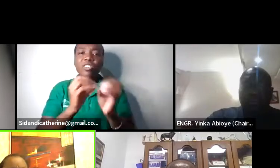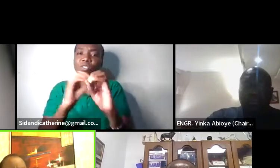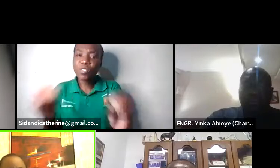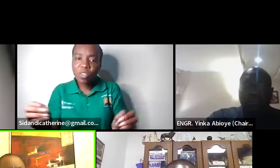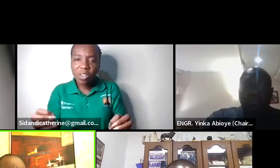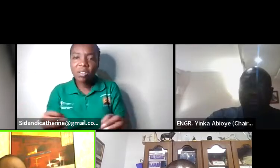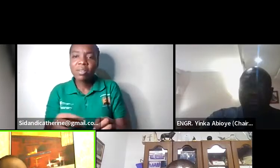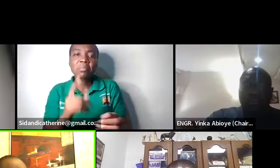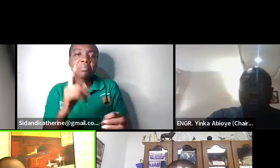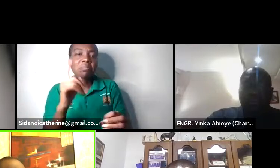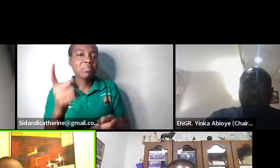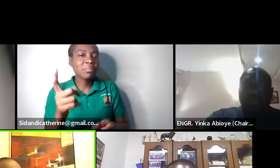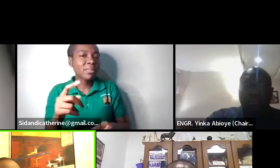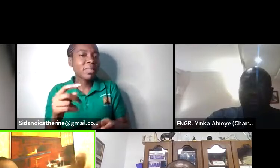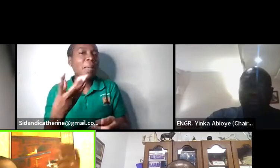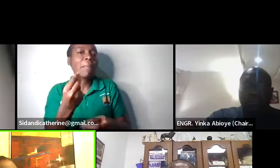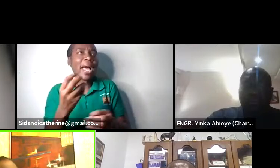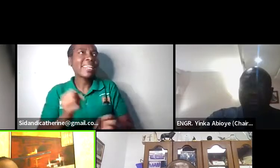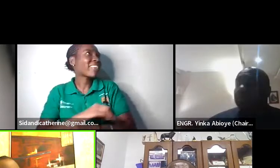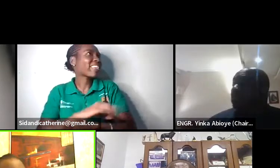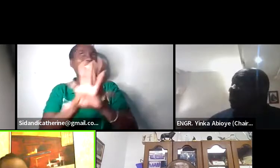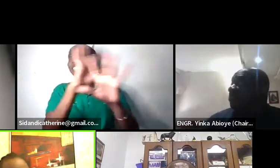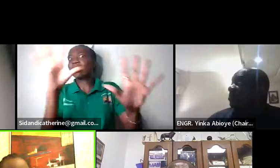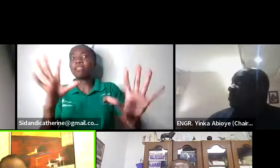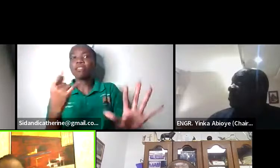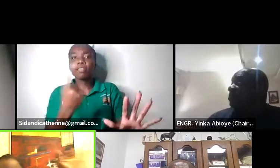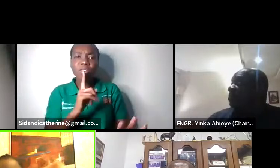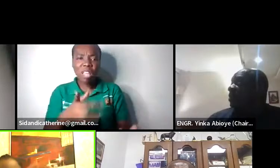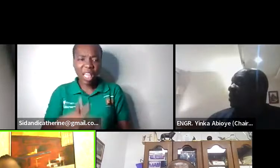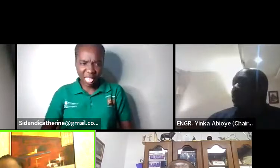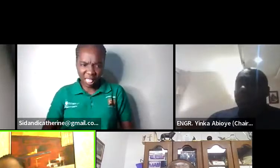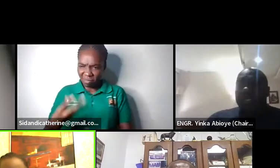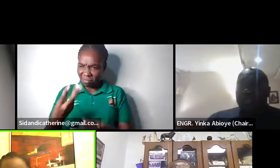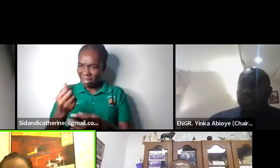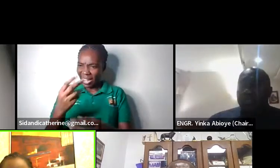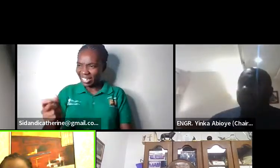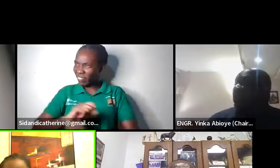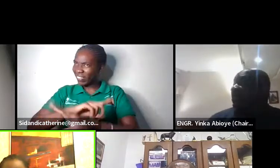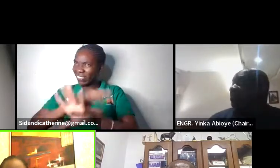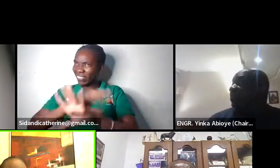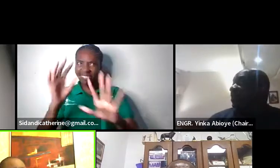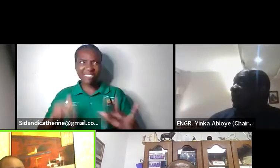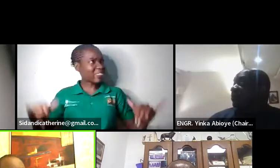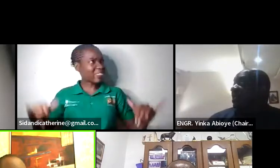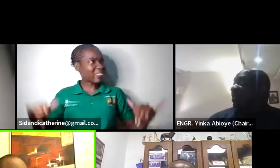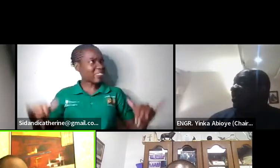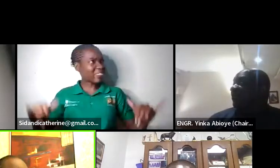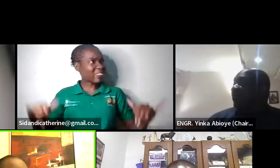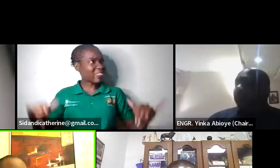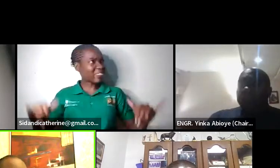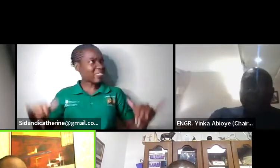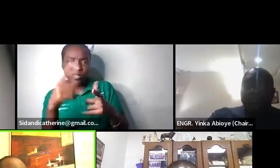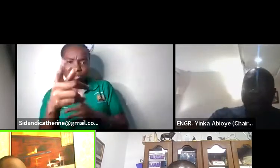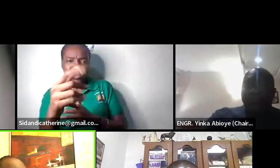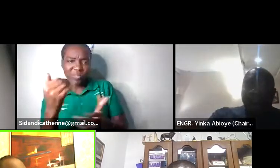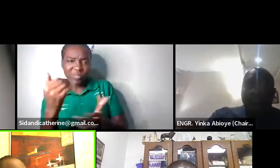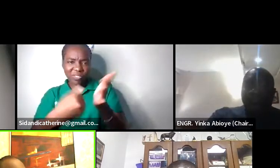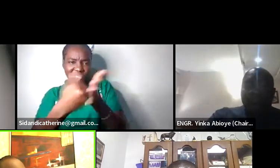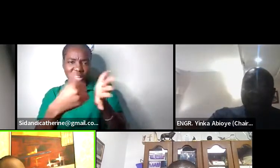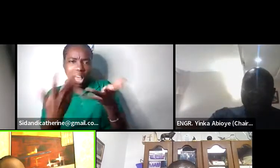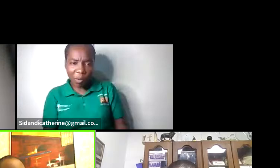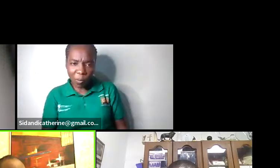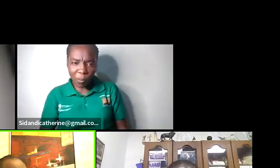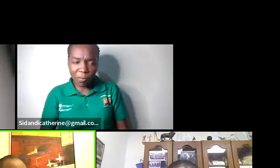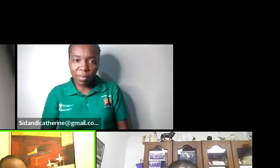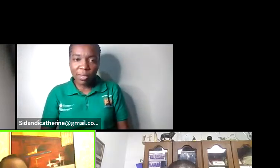flies. And he was asking me, so how does money just fly in the air? And you guys are just transacting. How do you access? And I told him, can you believe it? I